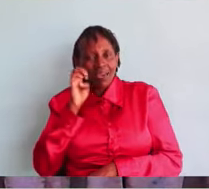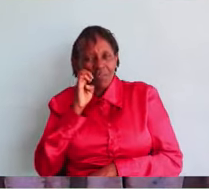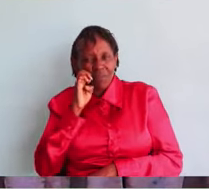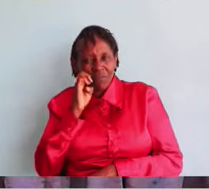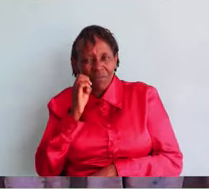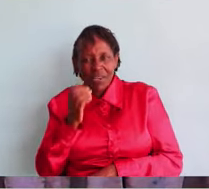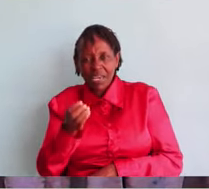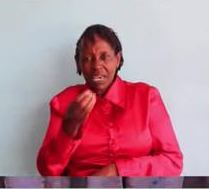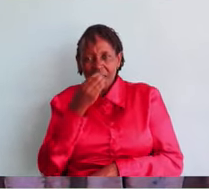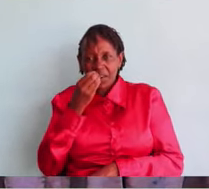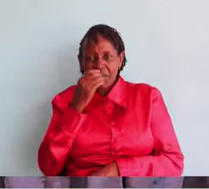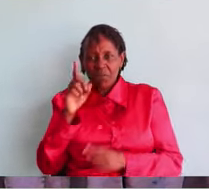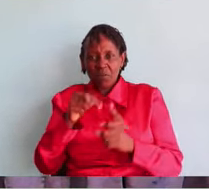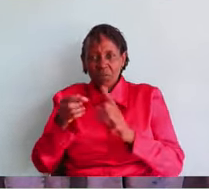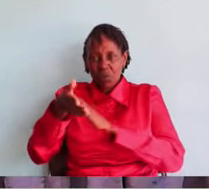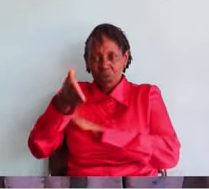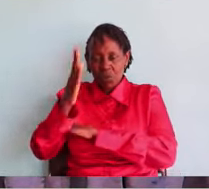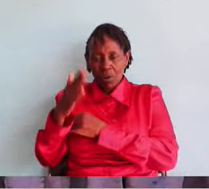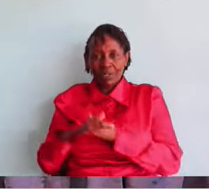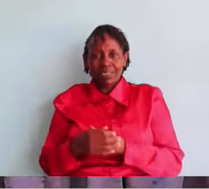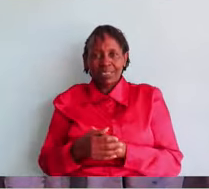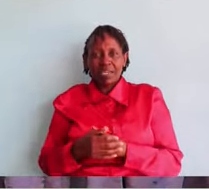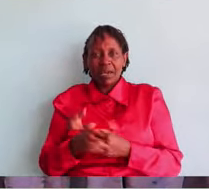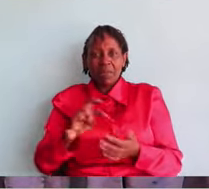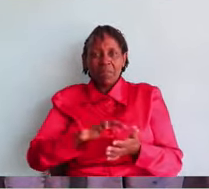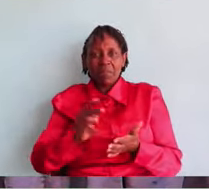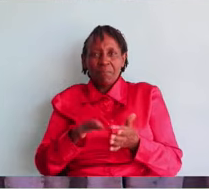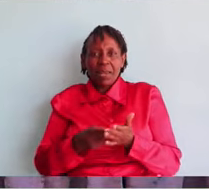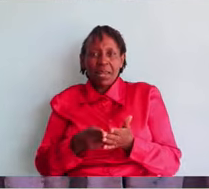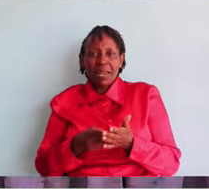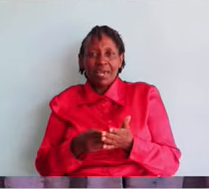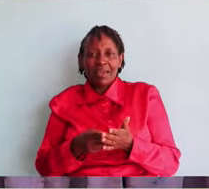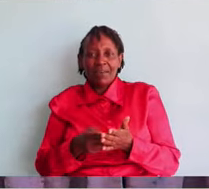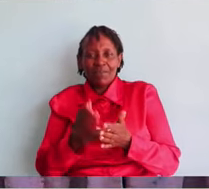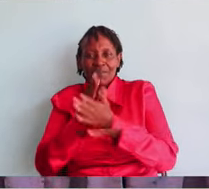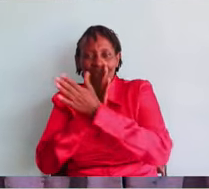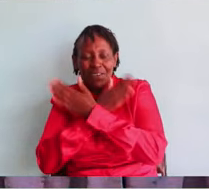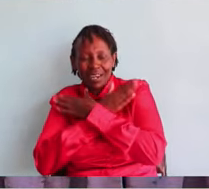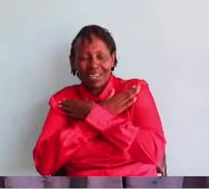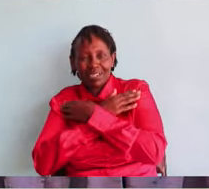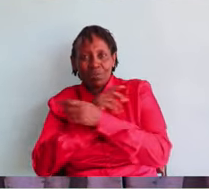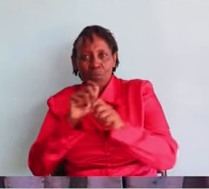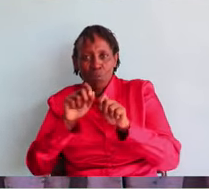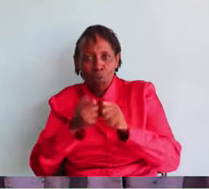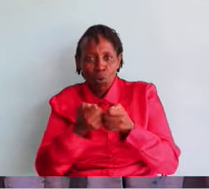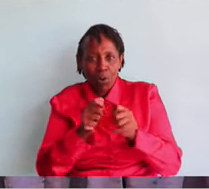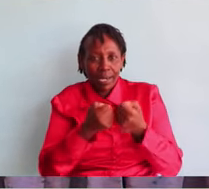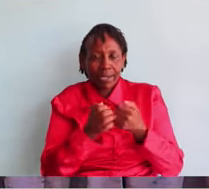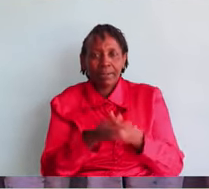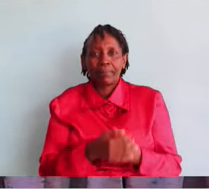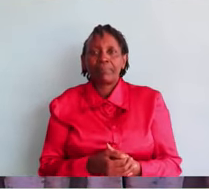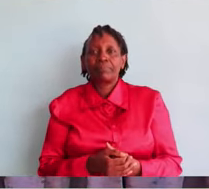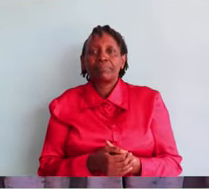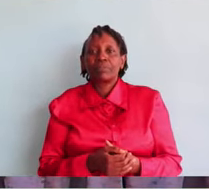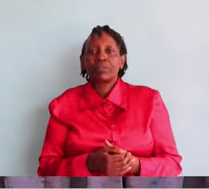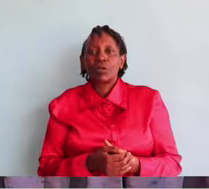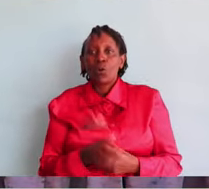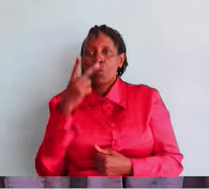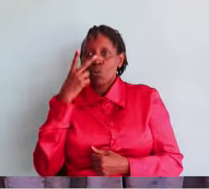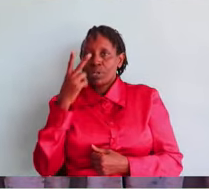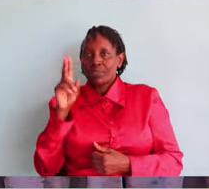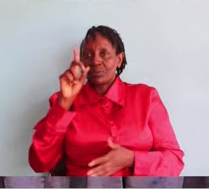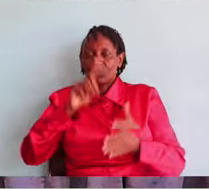so the fellowship between them and God was broken, that community life with God was broken, we find that